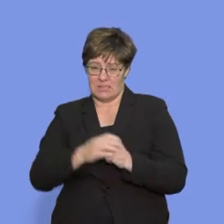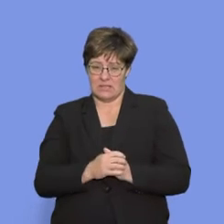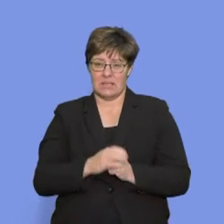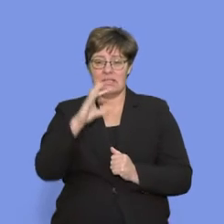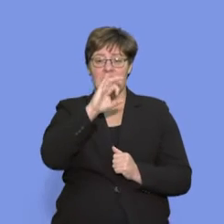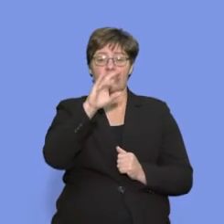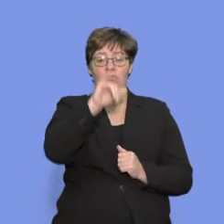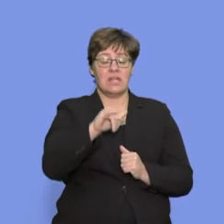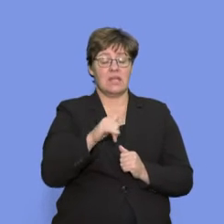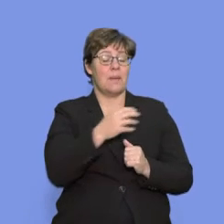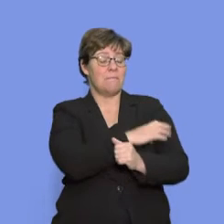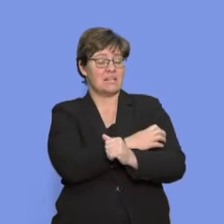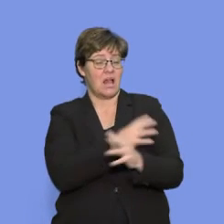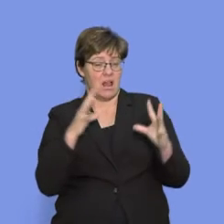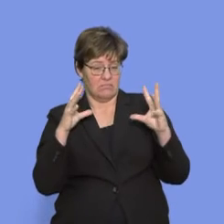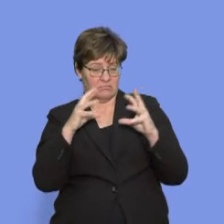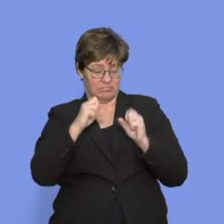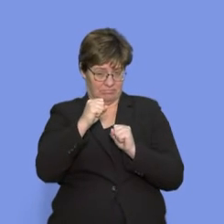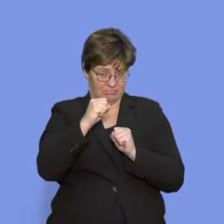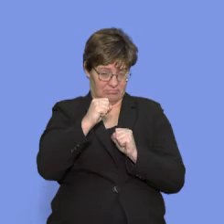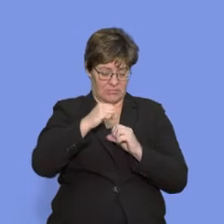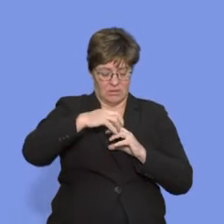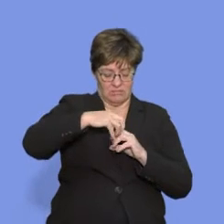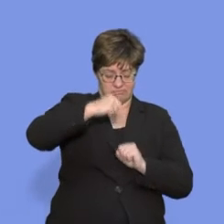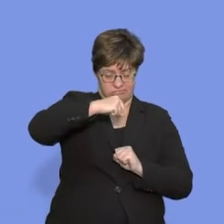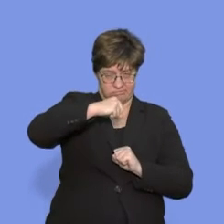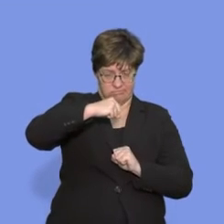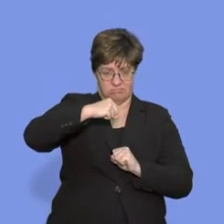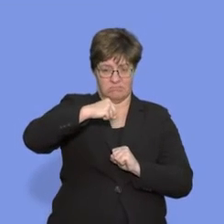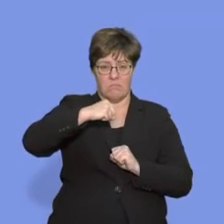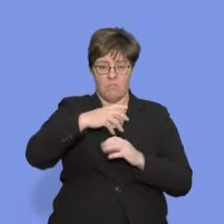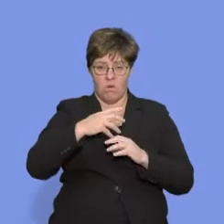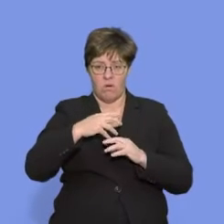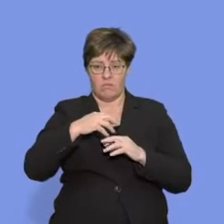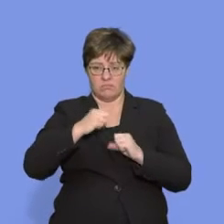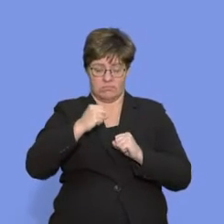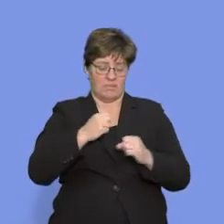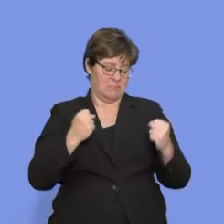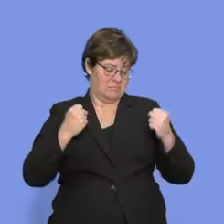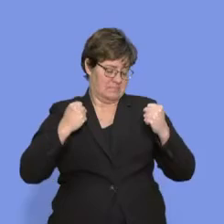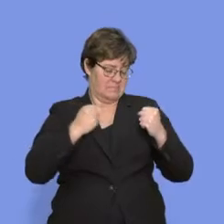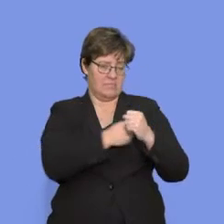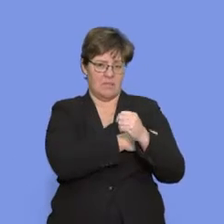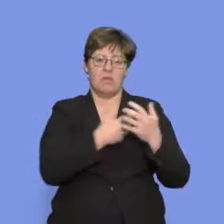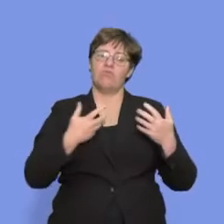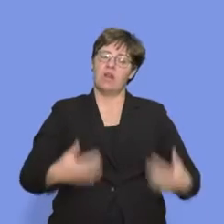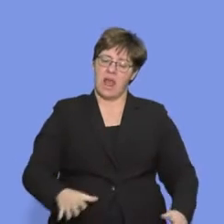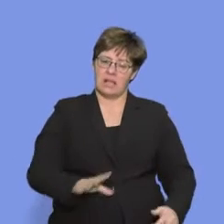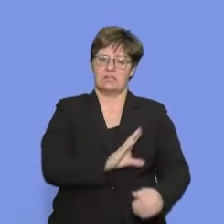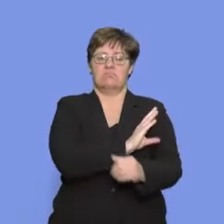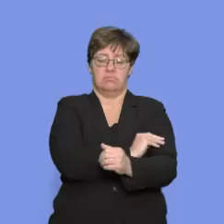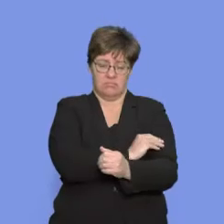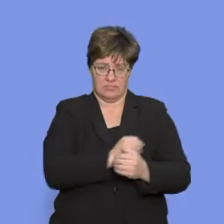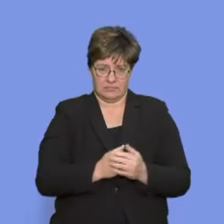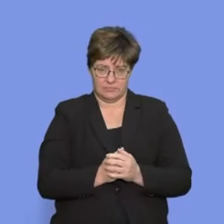What happens when a muscle contracts? When a muscle contracts, it becomes bigger, right? And when it relaxes, it becomes smaller.